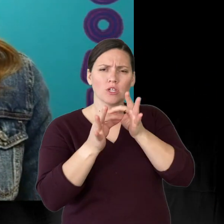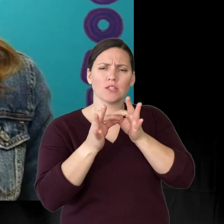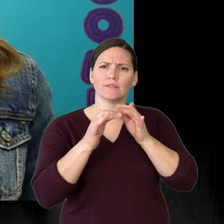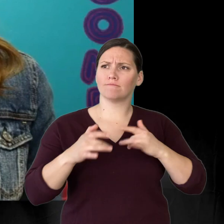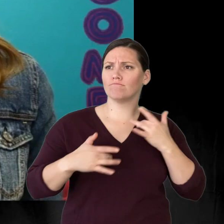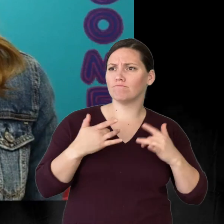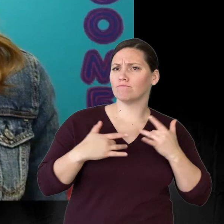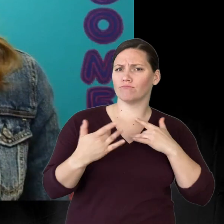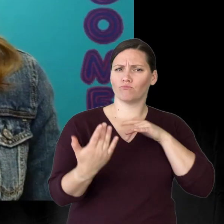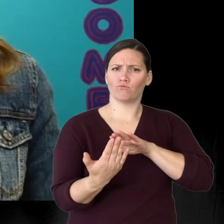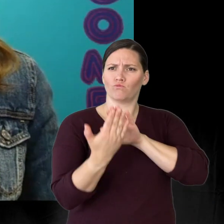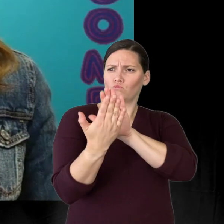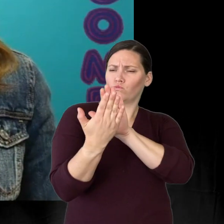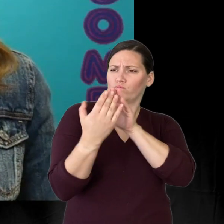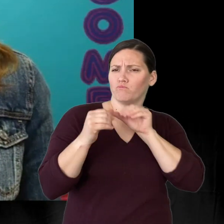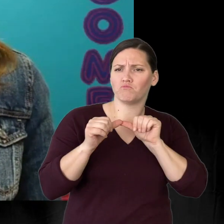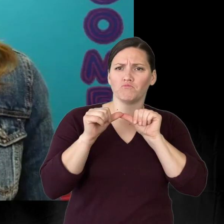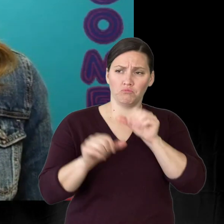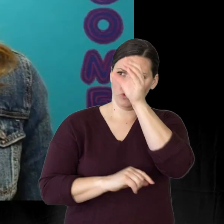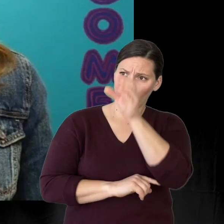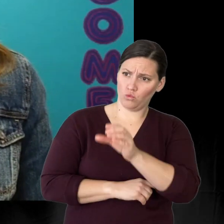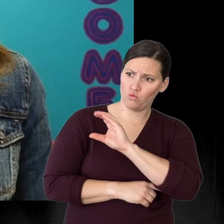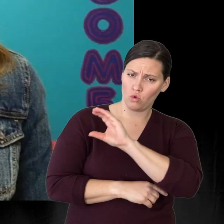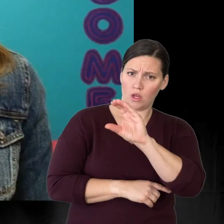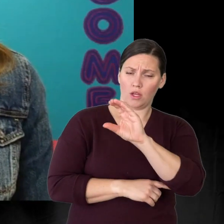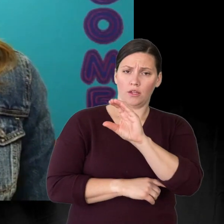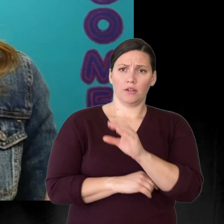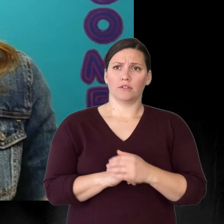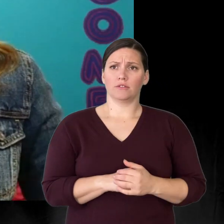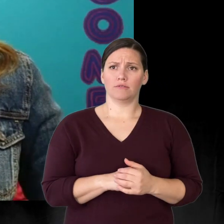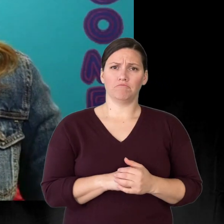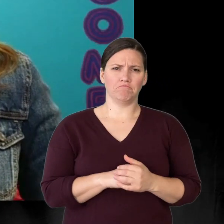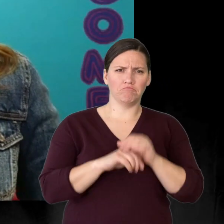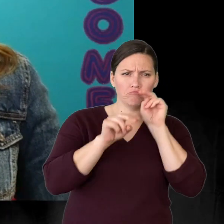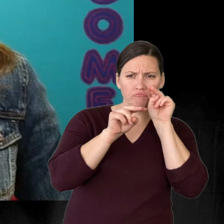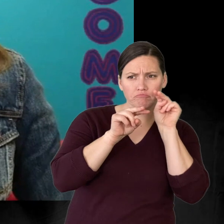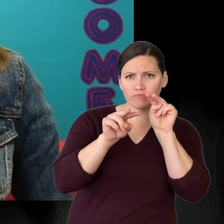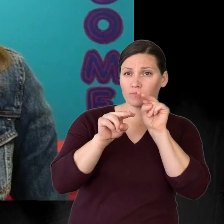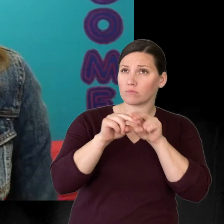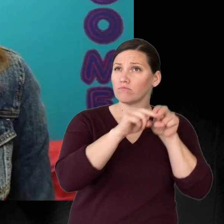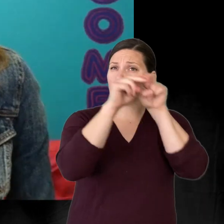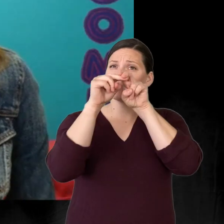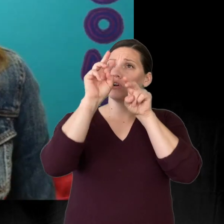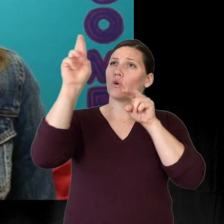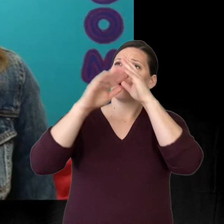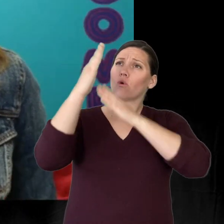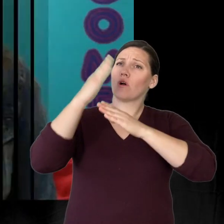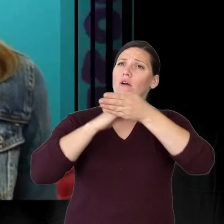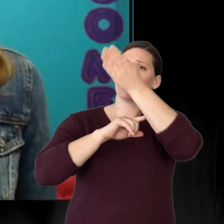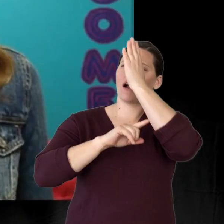for the joy set before him, endured the cross, scorning its shame, and is right now seated at the right hand of